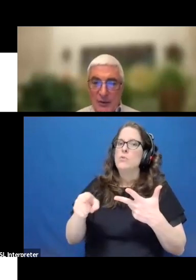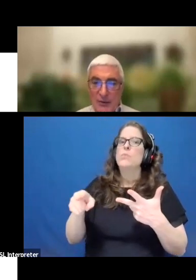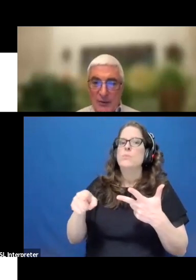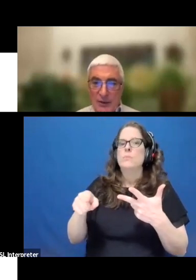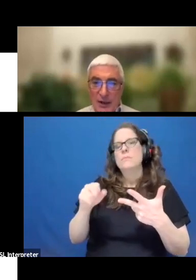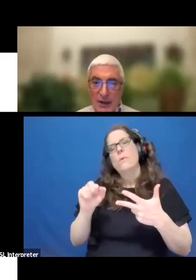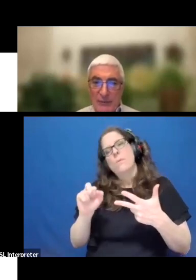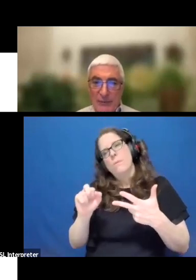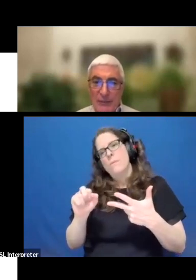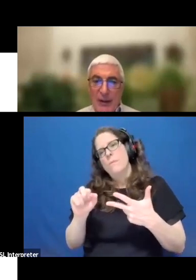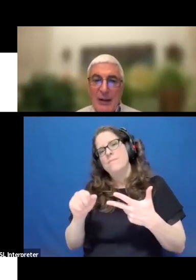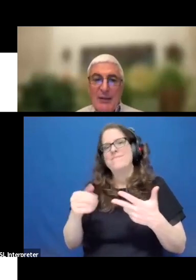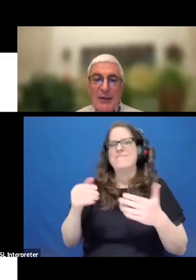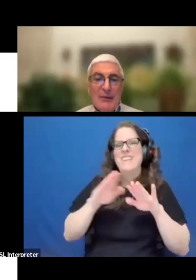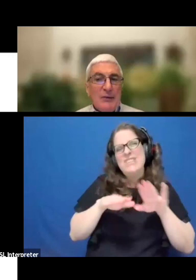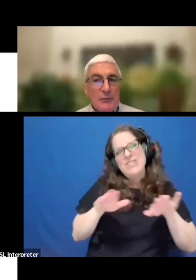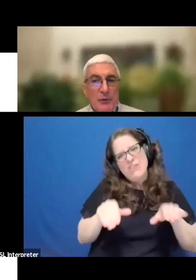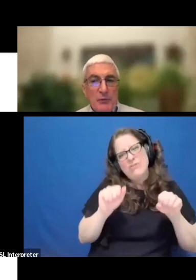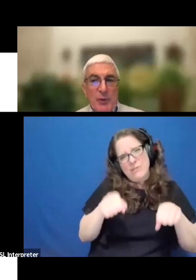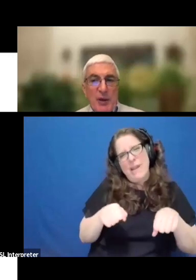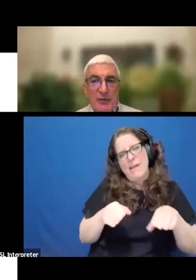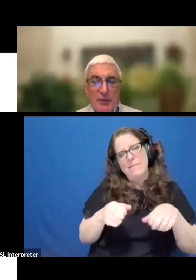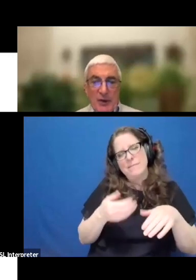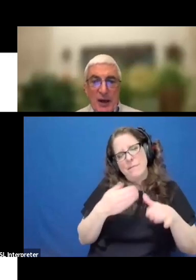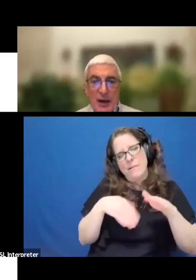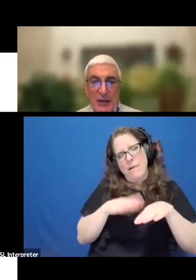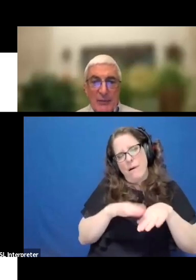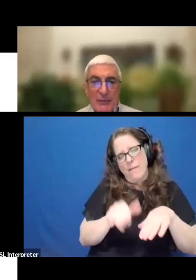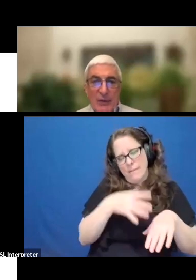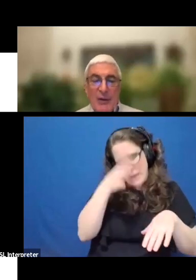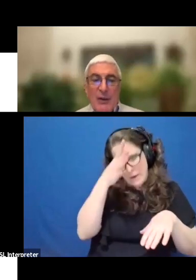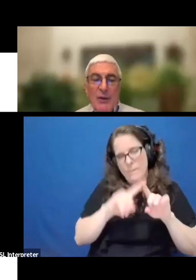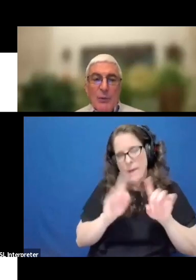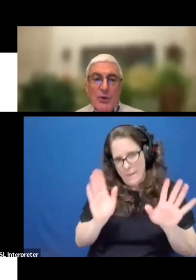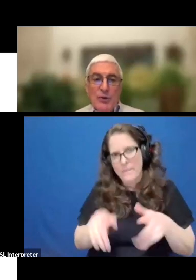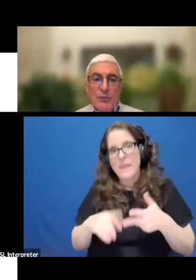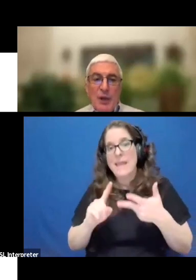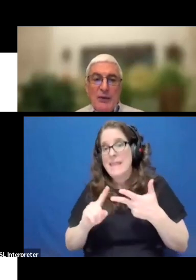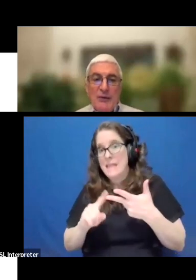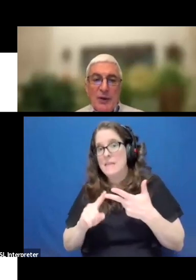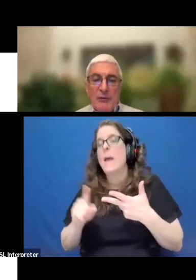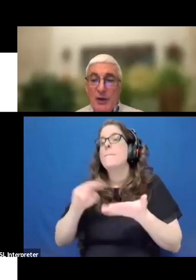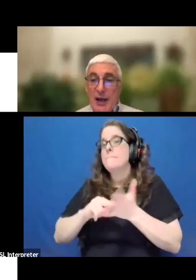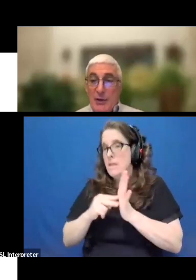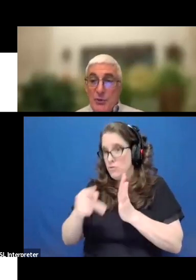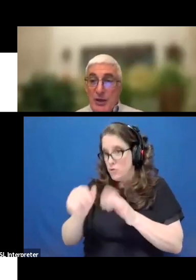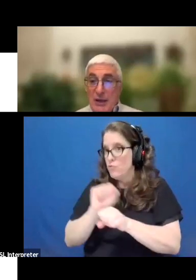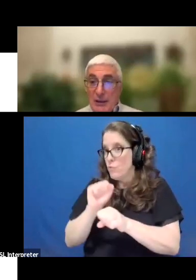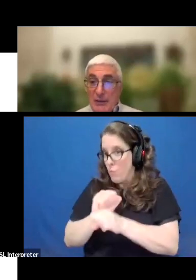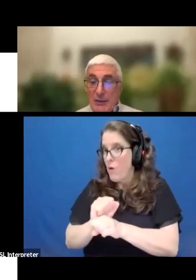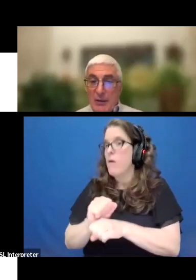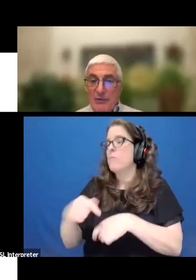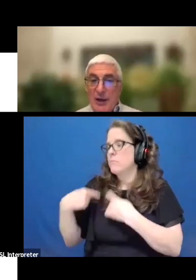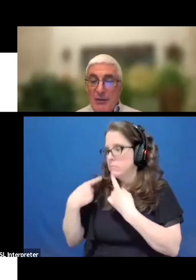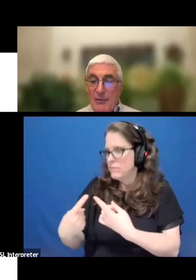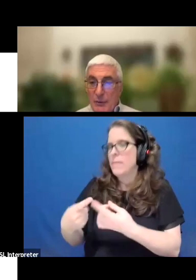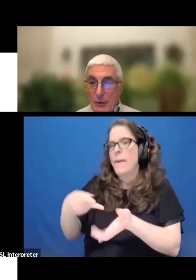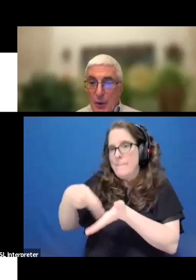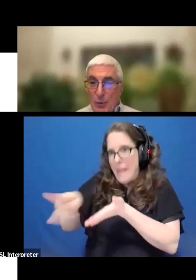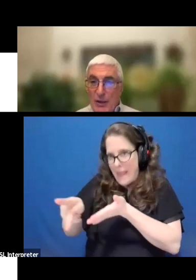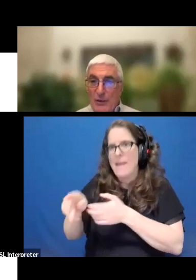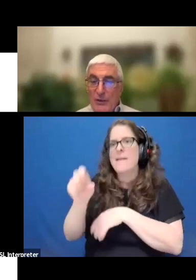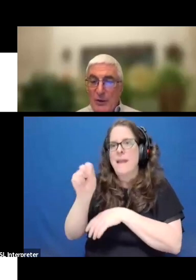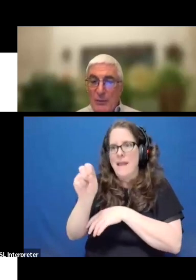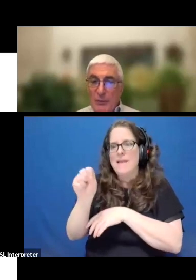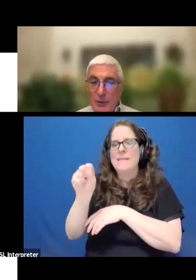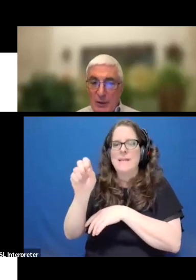get SSDI. That's different from SSI, which is based on financial need. You have to have